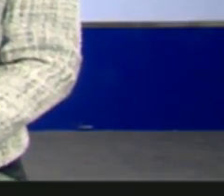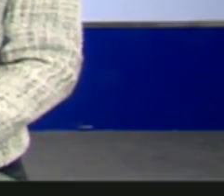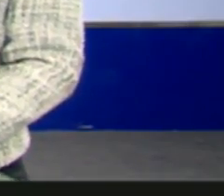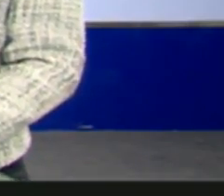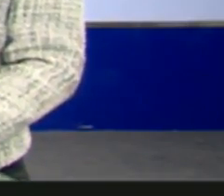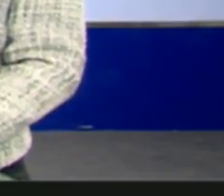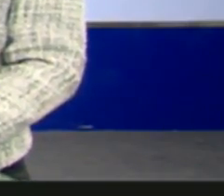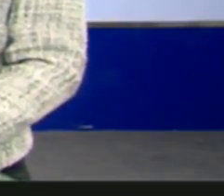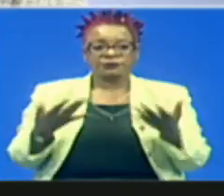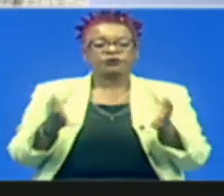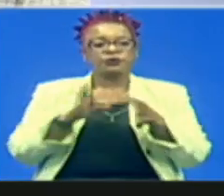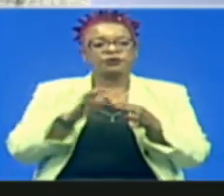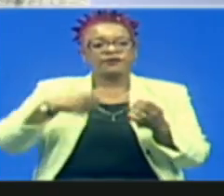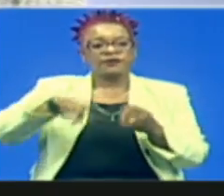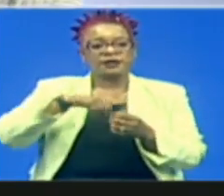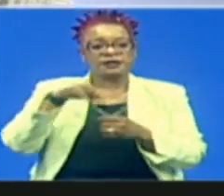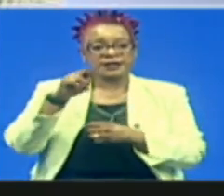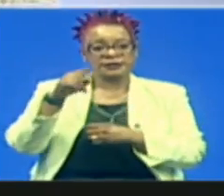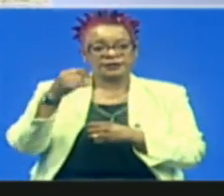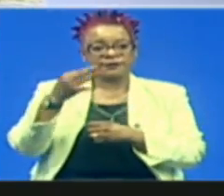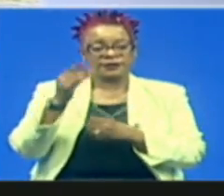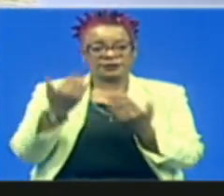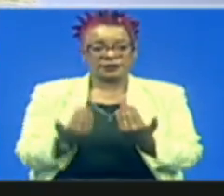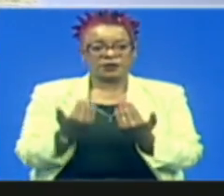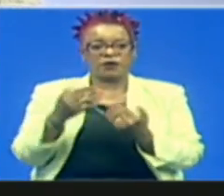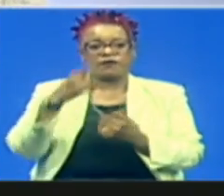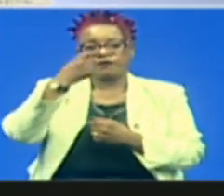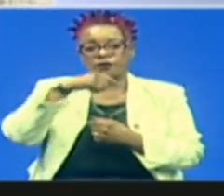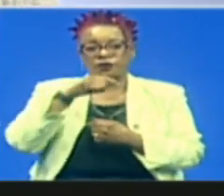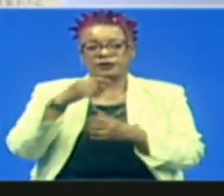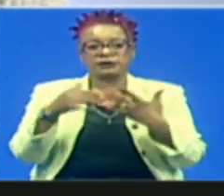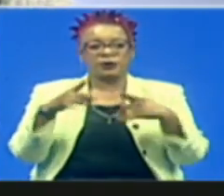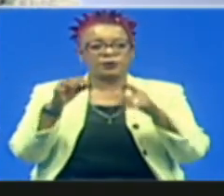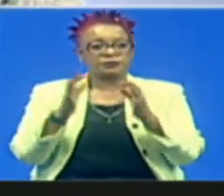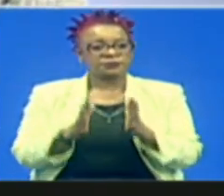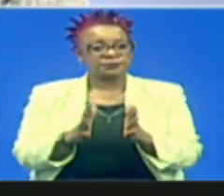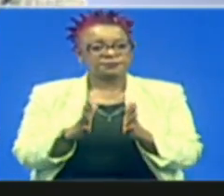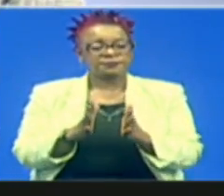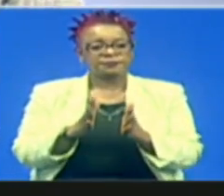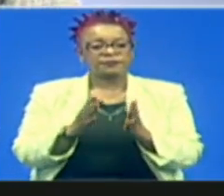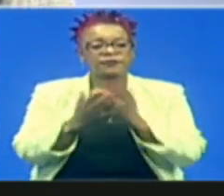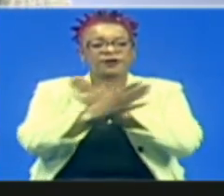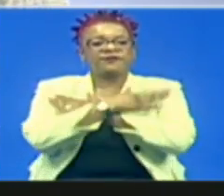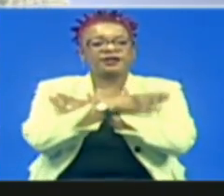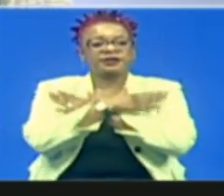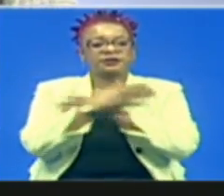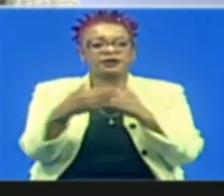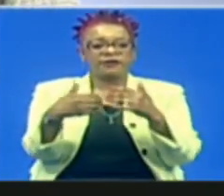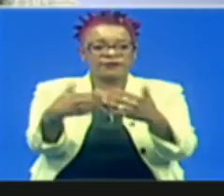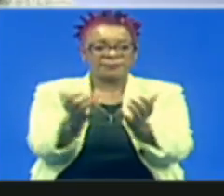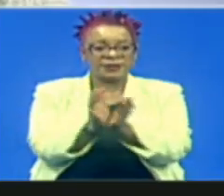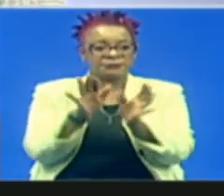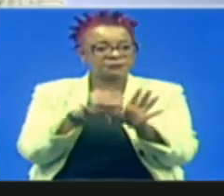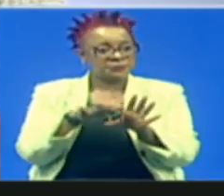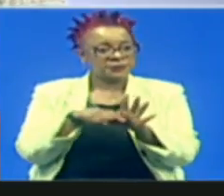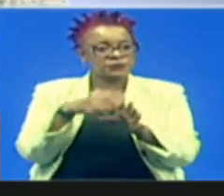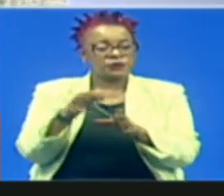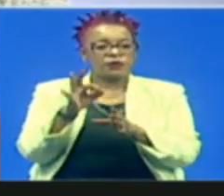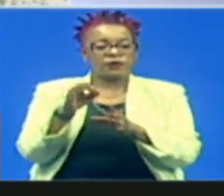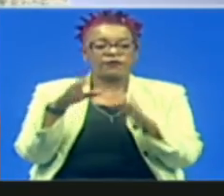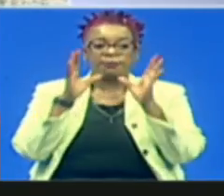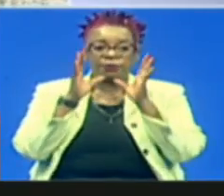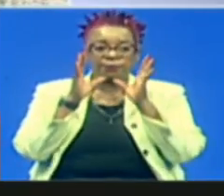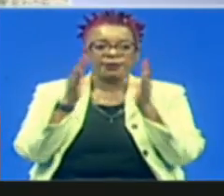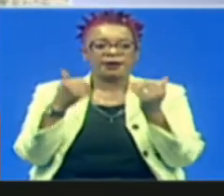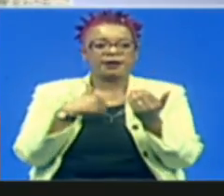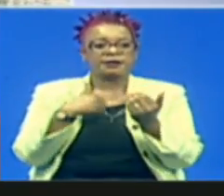Flora Tieno is a sign language interpreter. Now, to a top story, in friends and family of the late Safaricom chief, Bob Collymore offered a